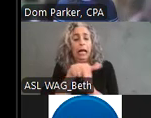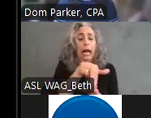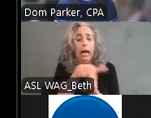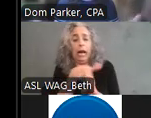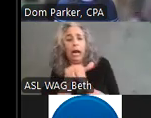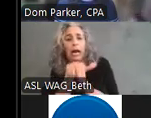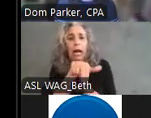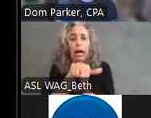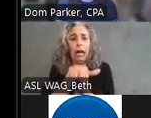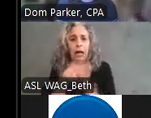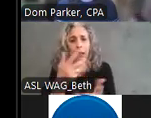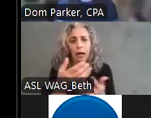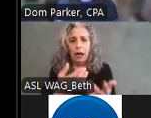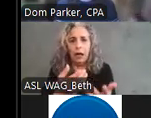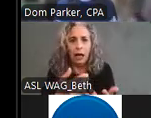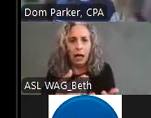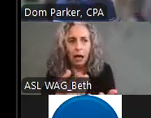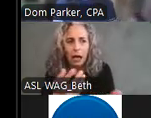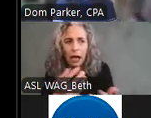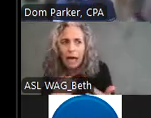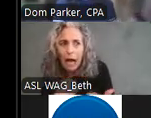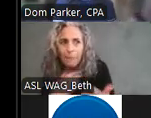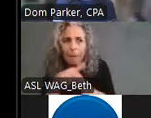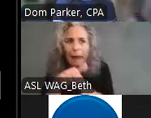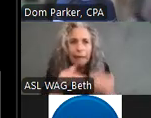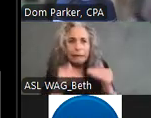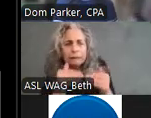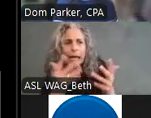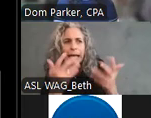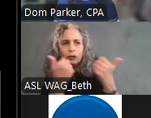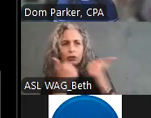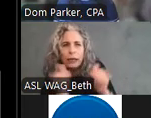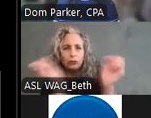a pole of some kind. And I tried to contextualize it, and